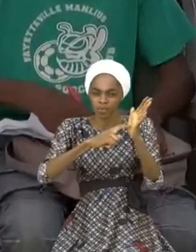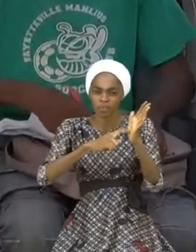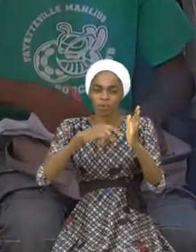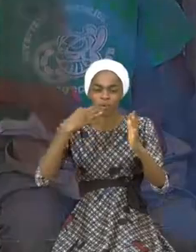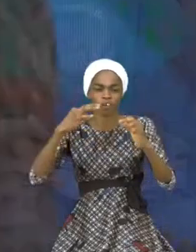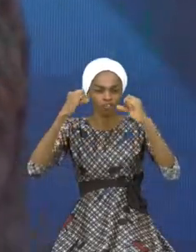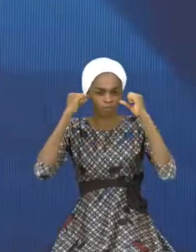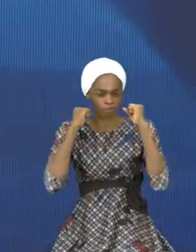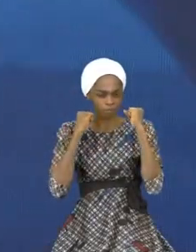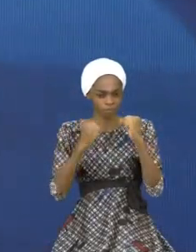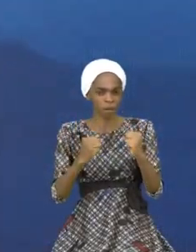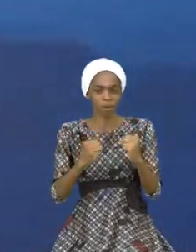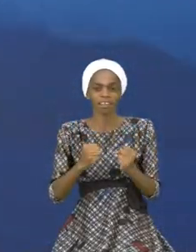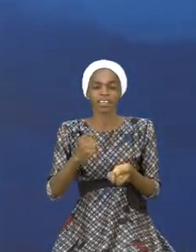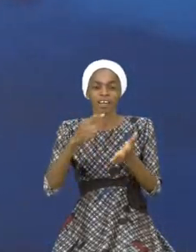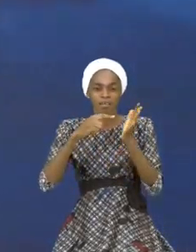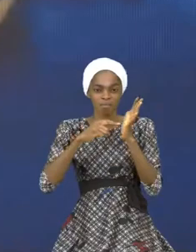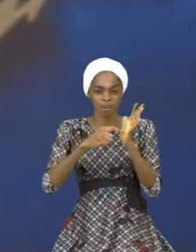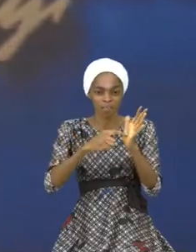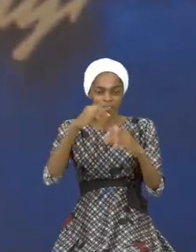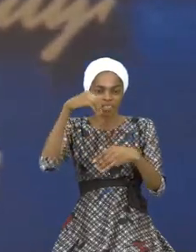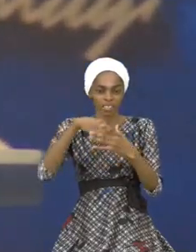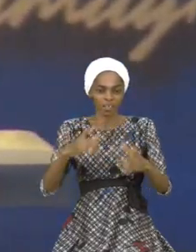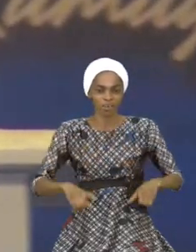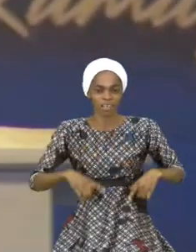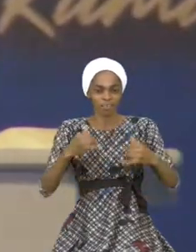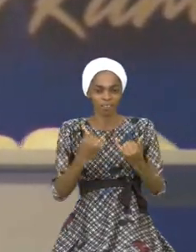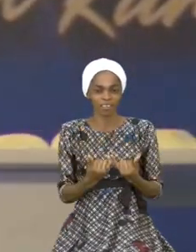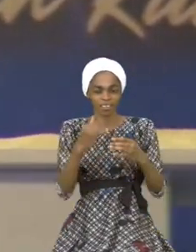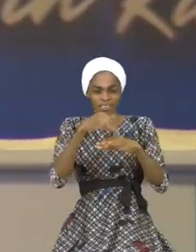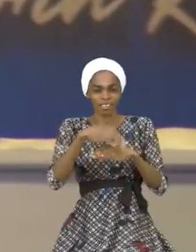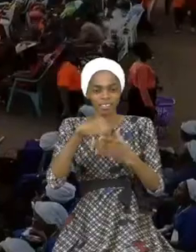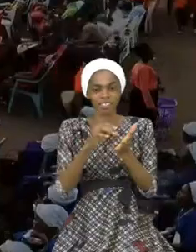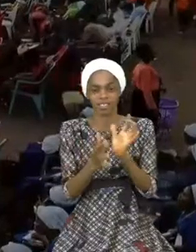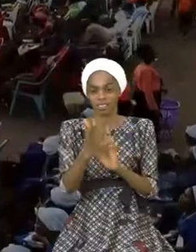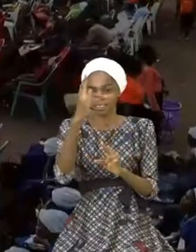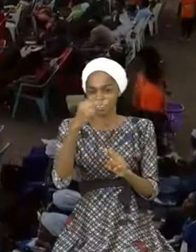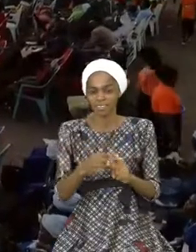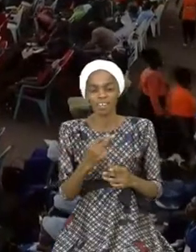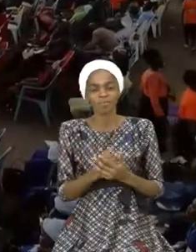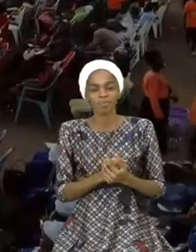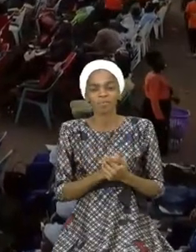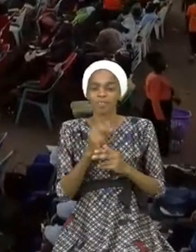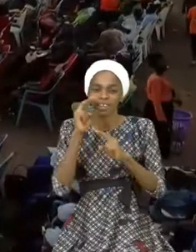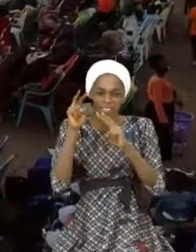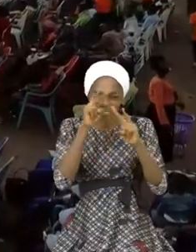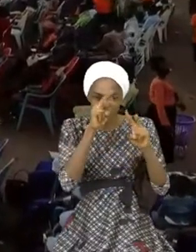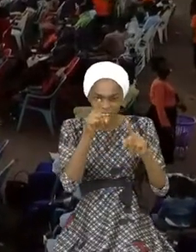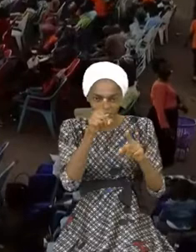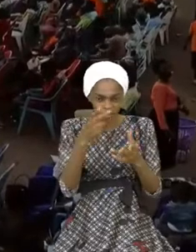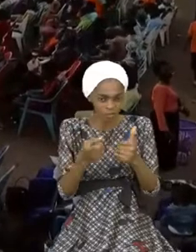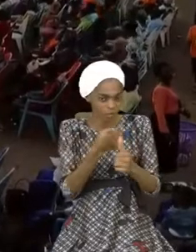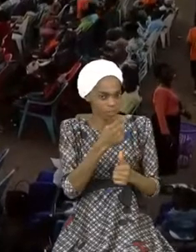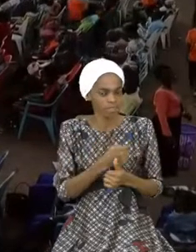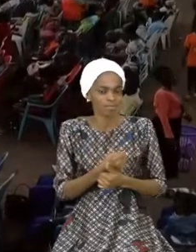power manifested in your life tonight in jesus name seek ye false